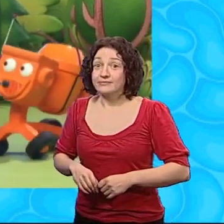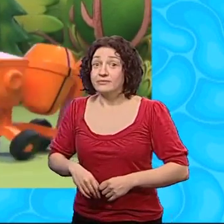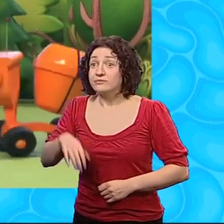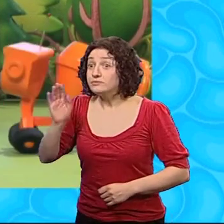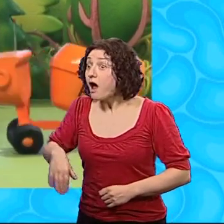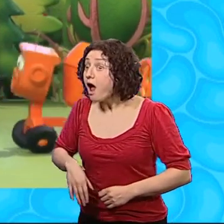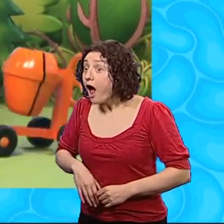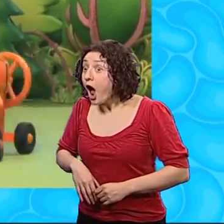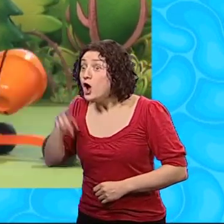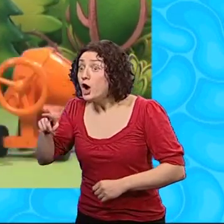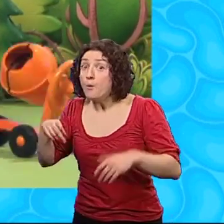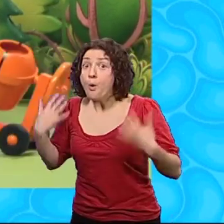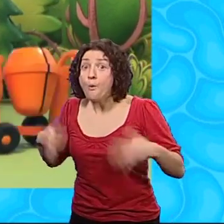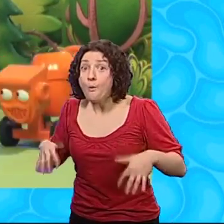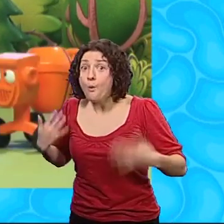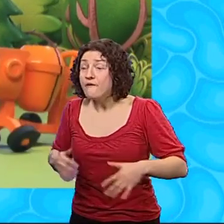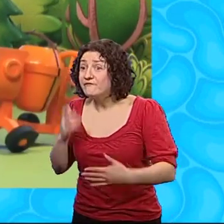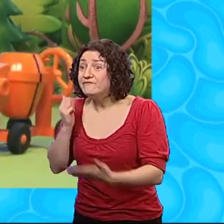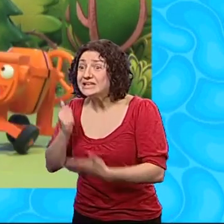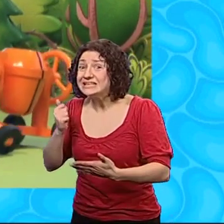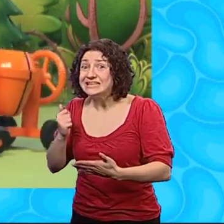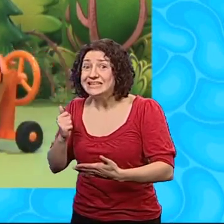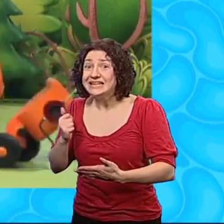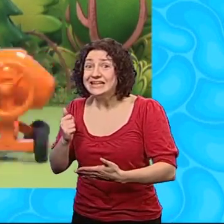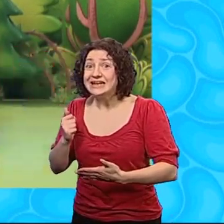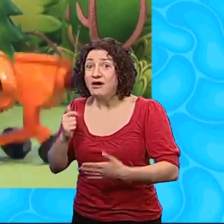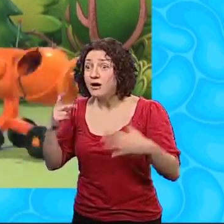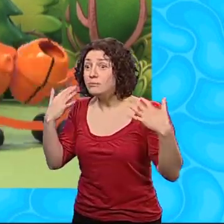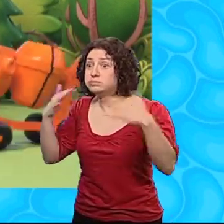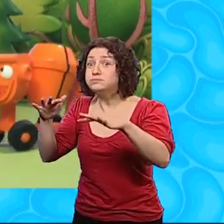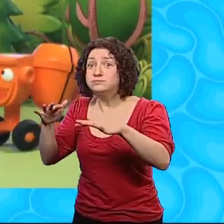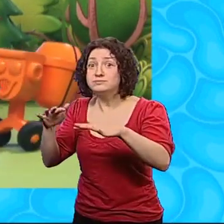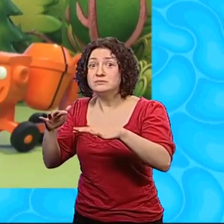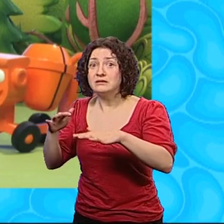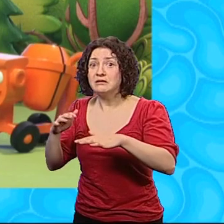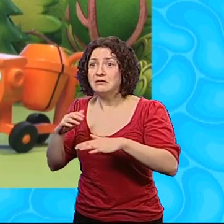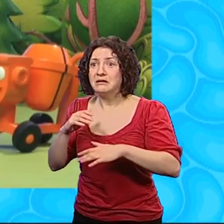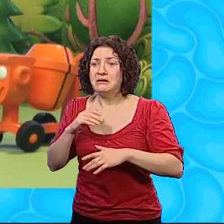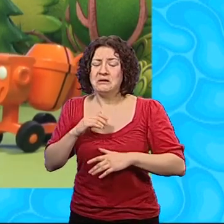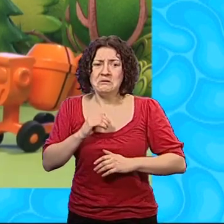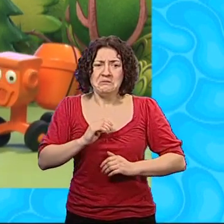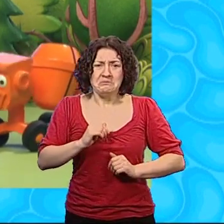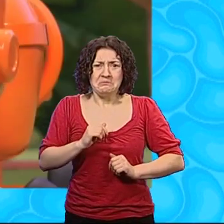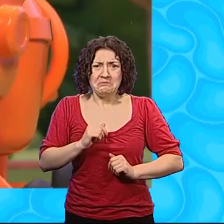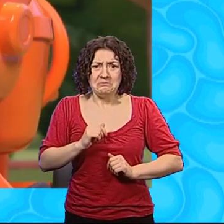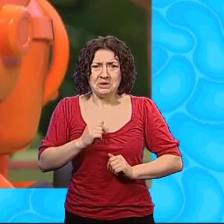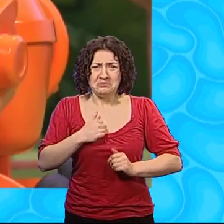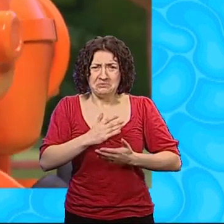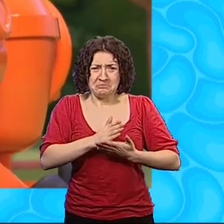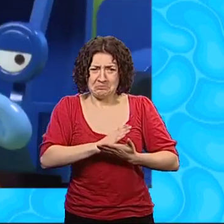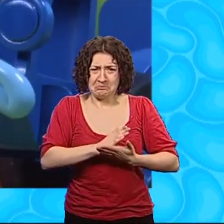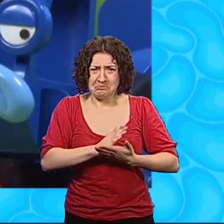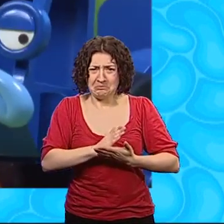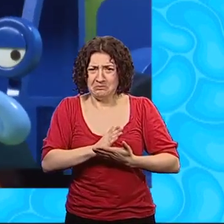Oh, you're going to be the star, Lofty. Isn't it brilliant? Oh, well, I'm not sure. What's the